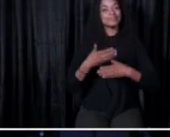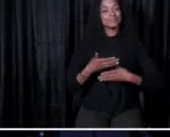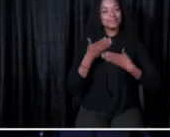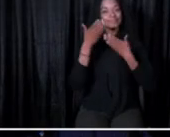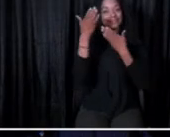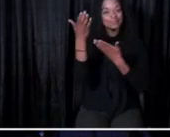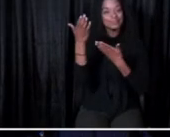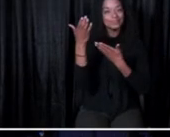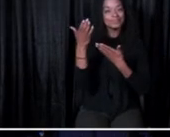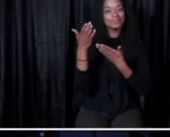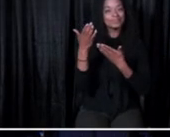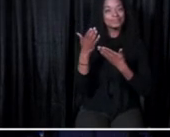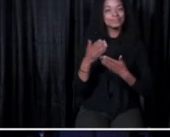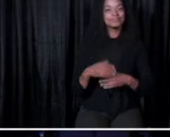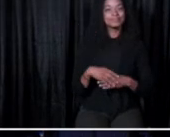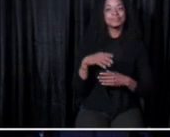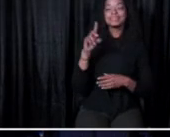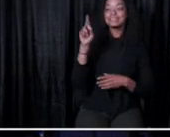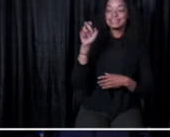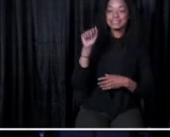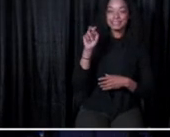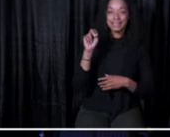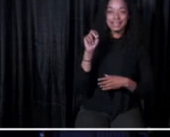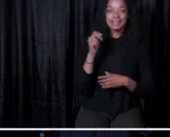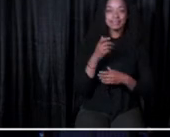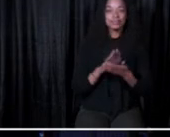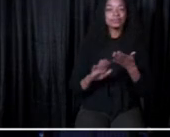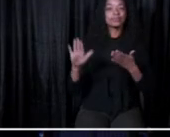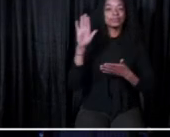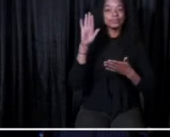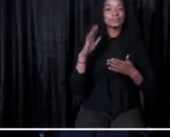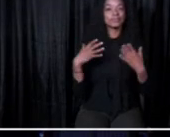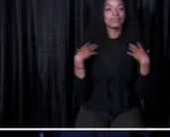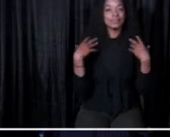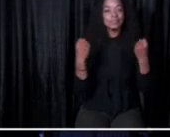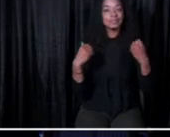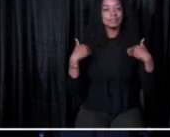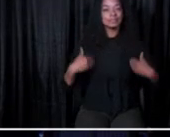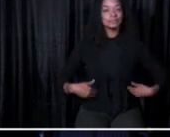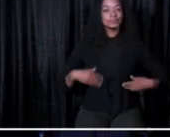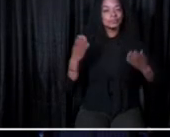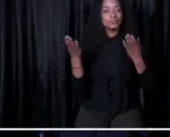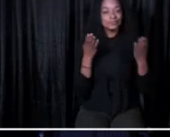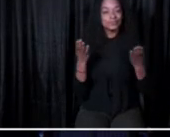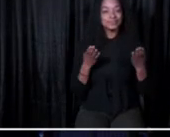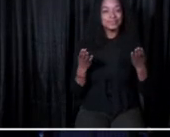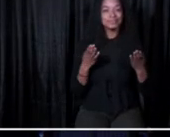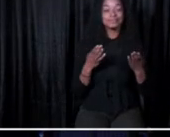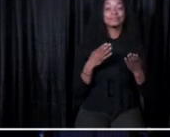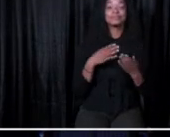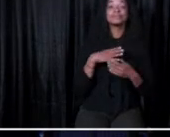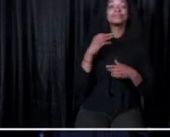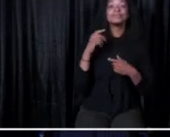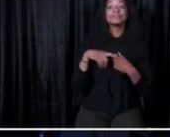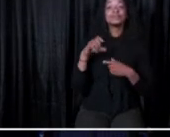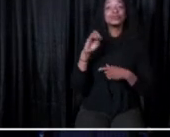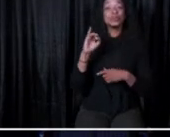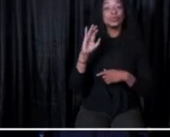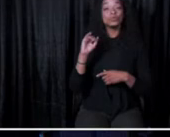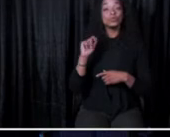of Health and Human Services and the Dean of the College of Social Sciences and